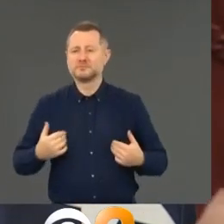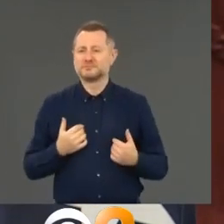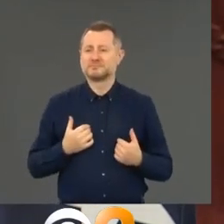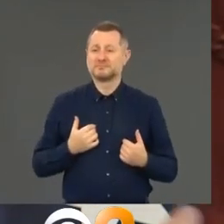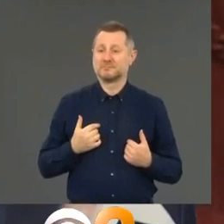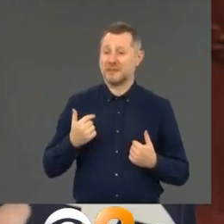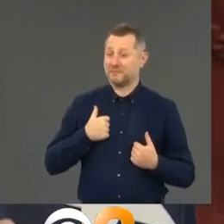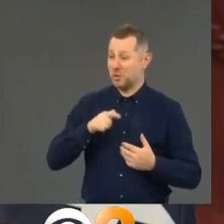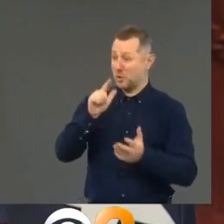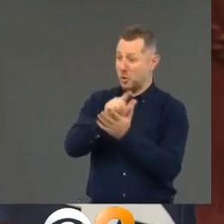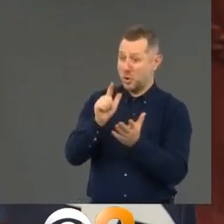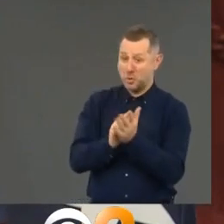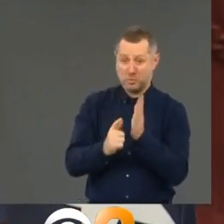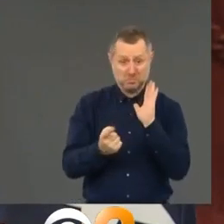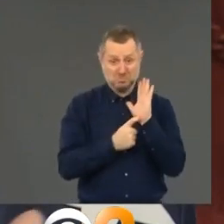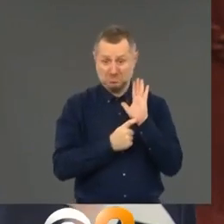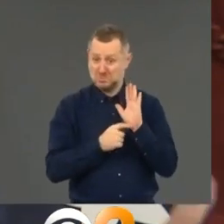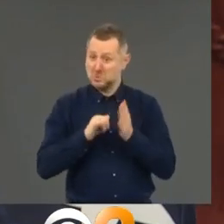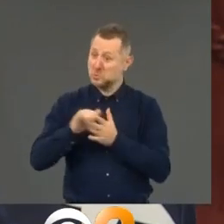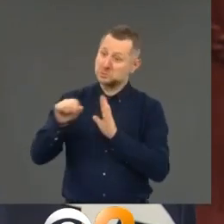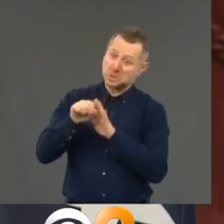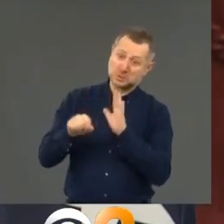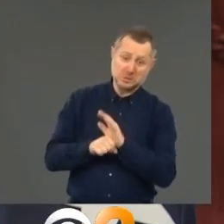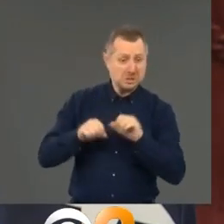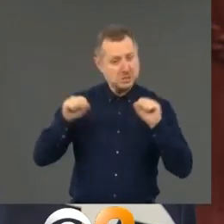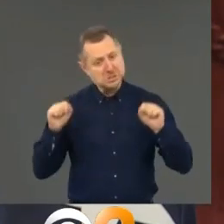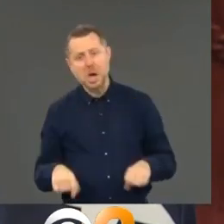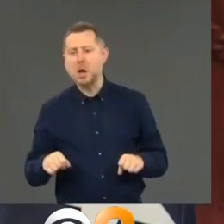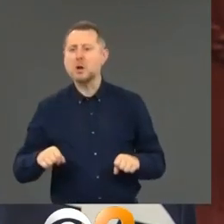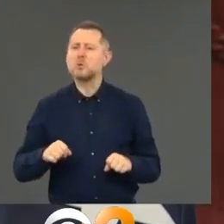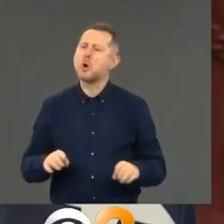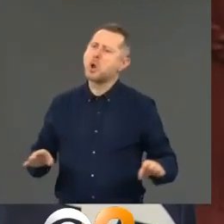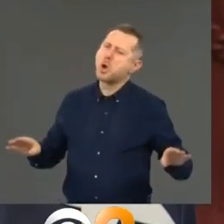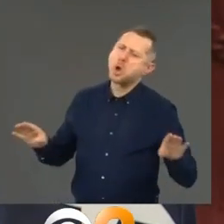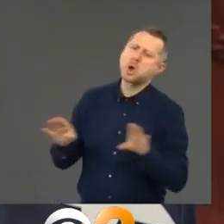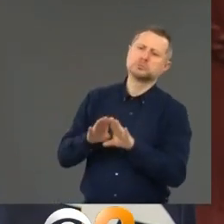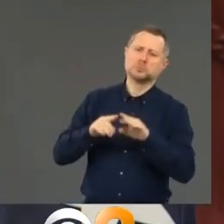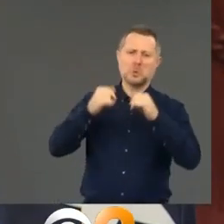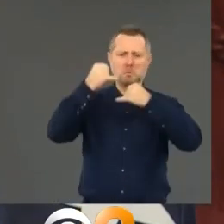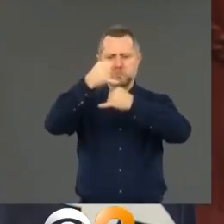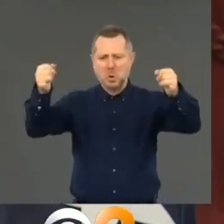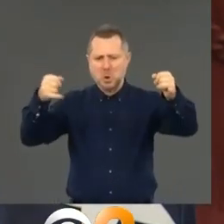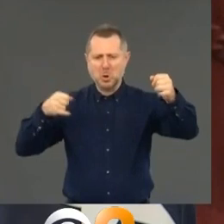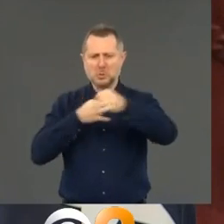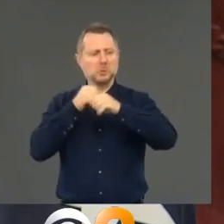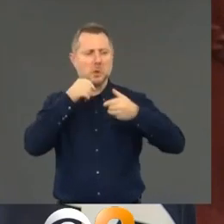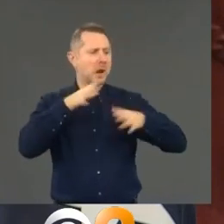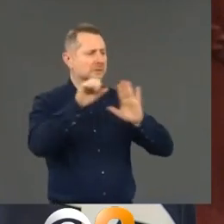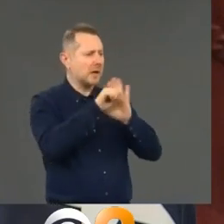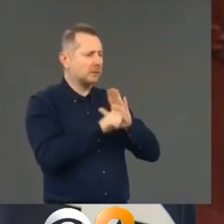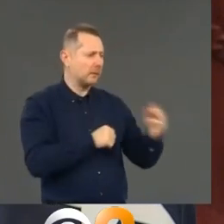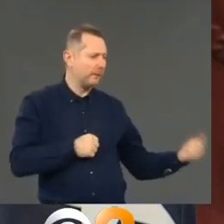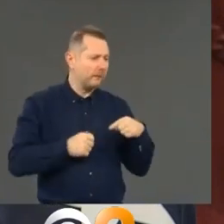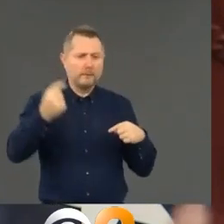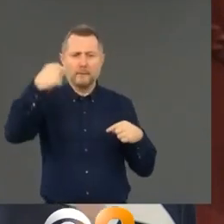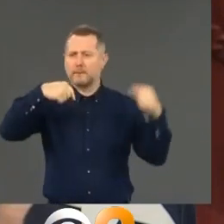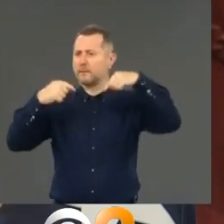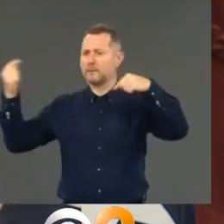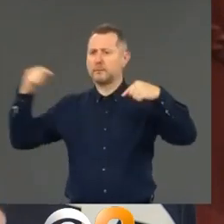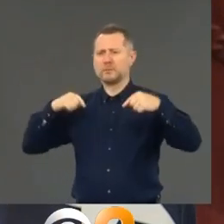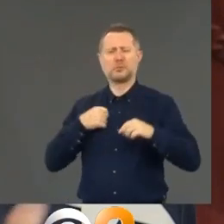the state can't close its borders to European